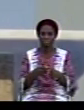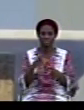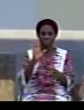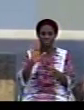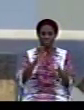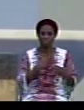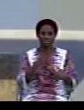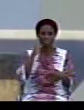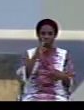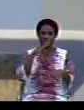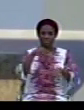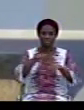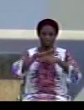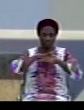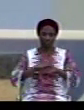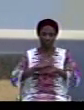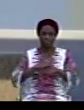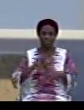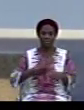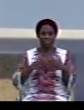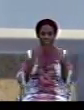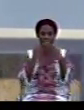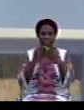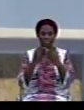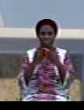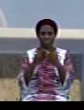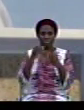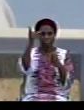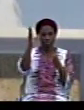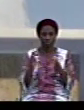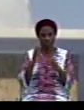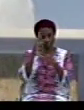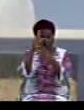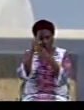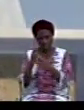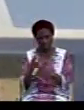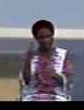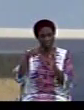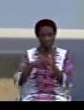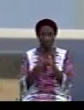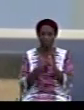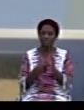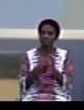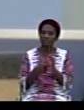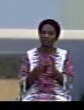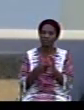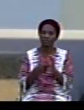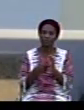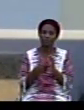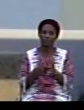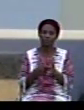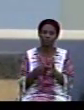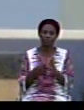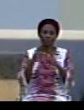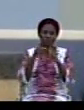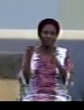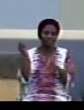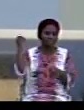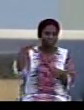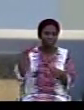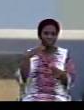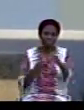thank God, sir, for this great support that you are giving to small boys like us, that you